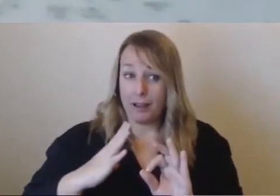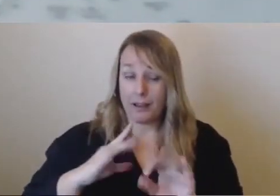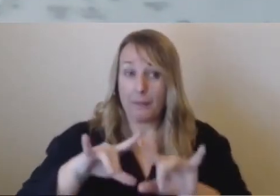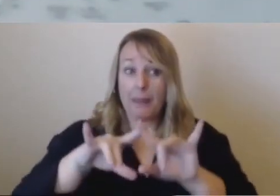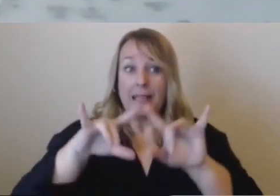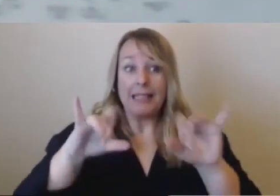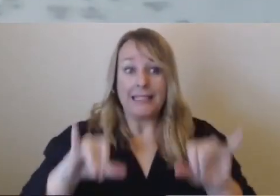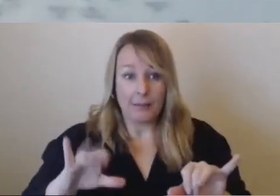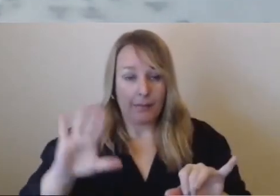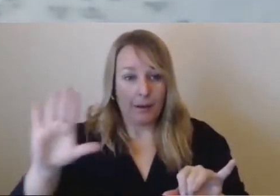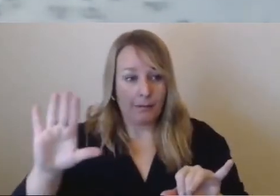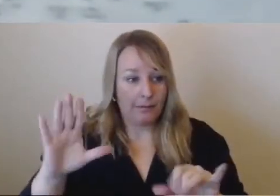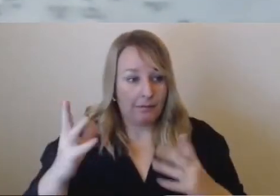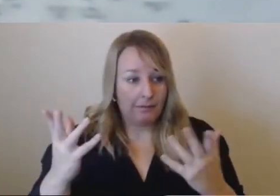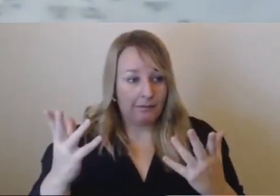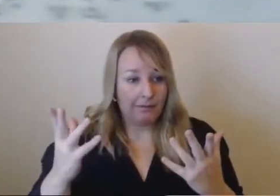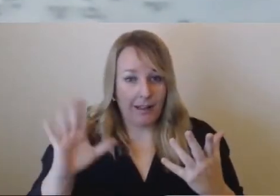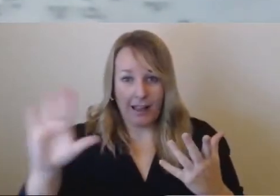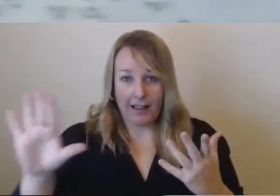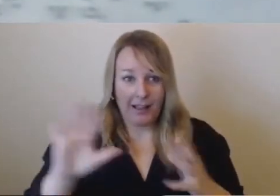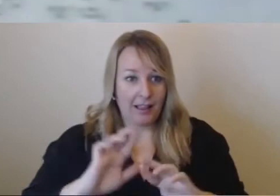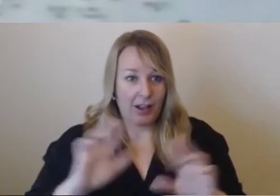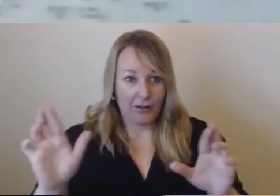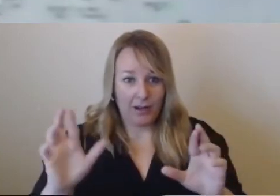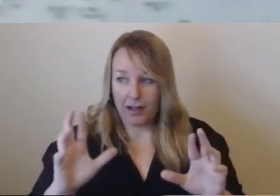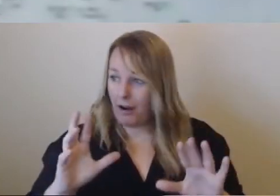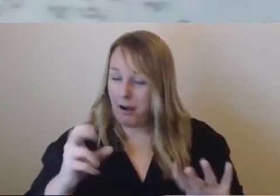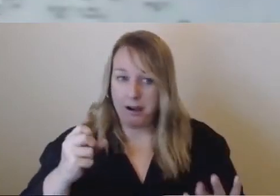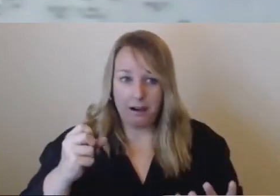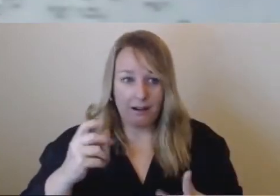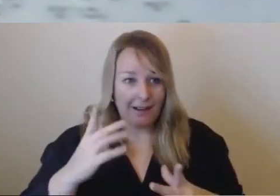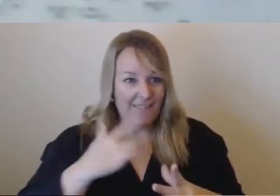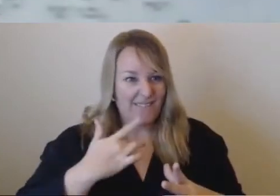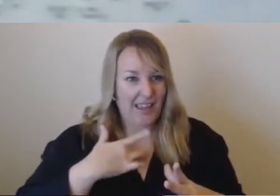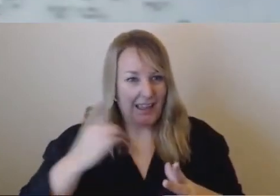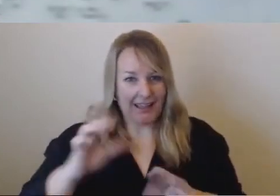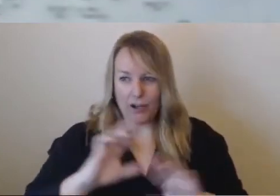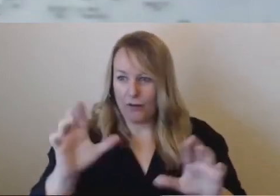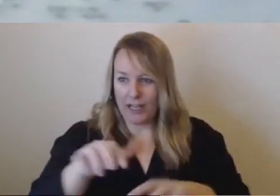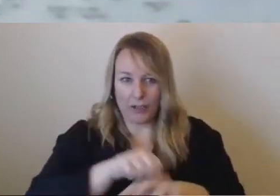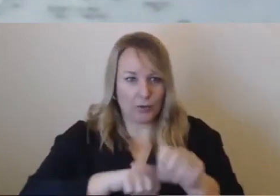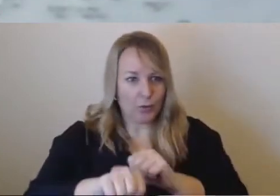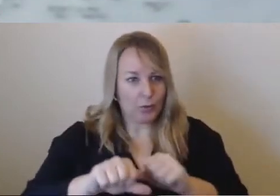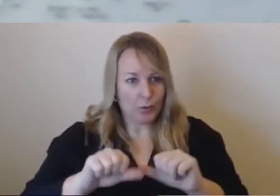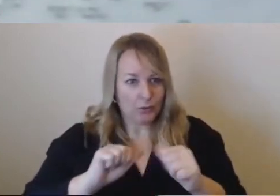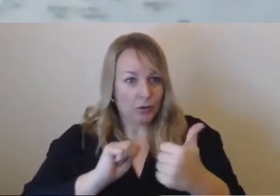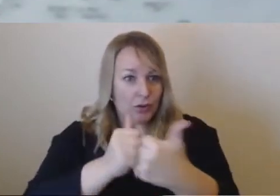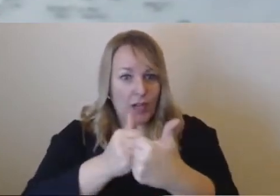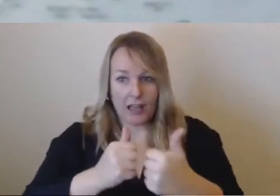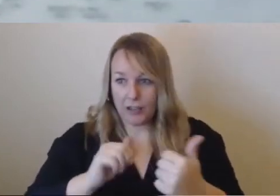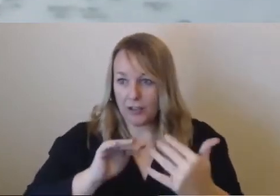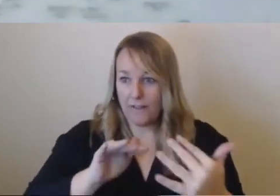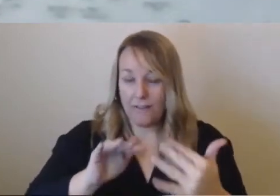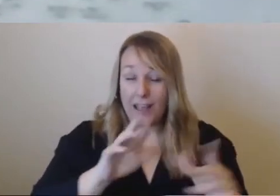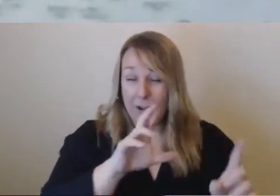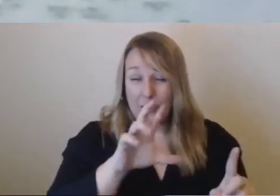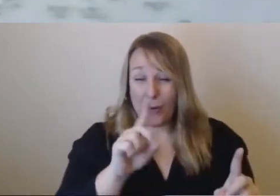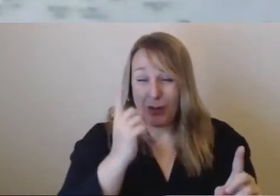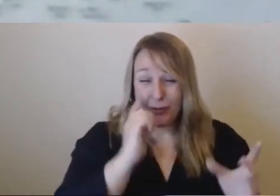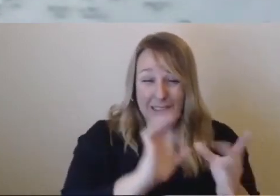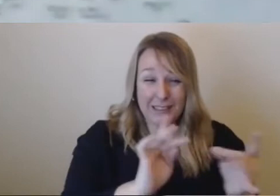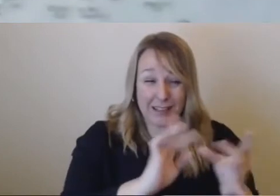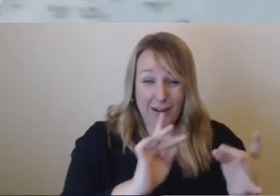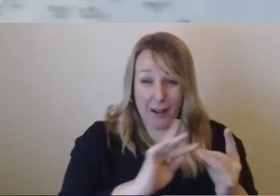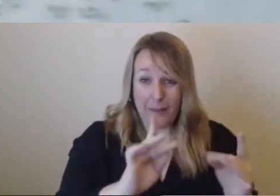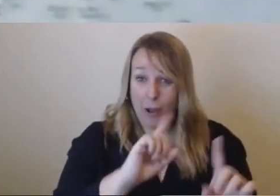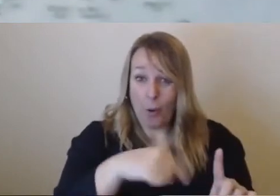gloves from its velvet, the velvet glove from its iron fist over the past 5 years, as Roland detailed quite nicely, not just to Canada